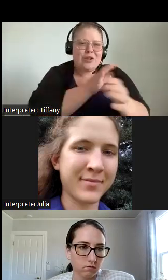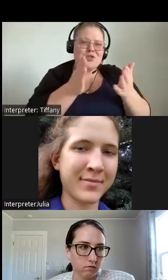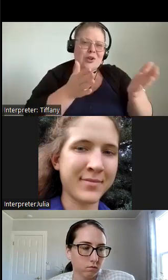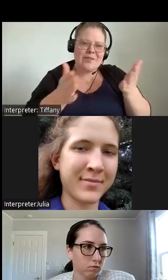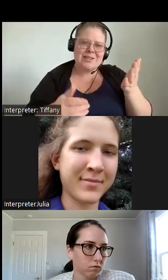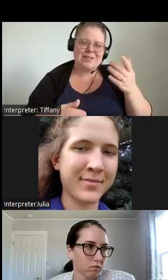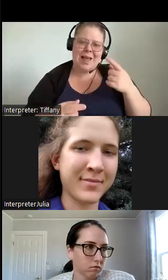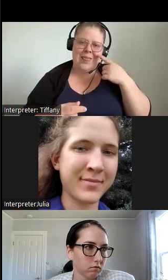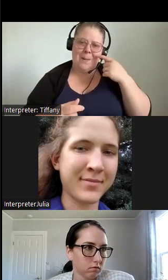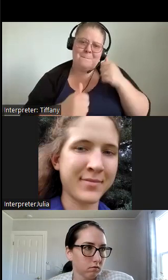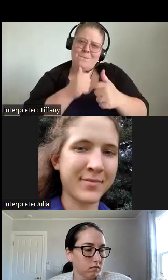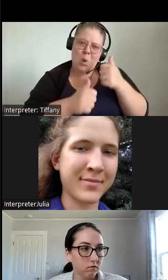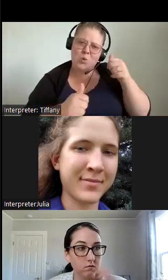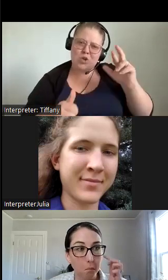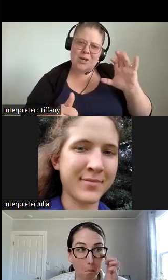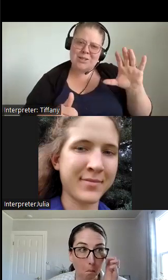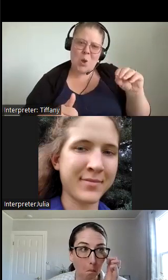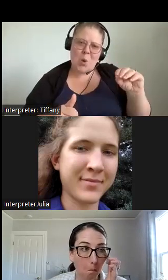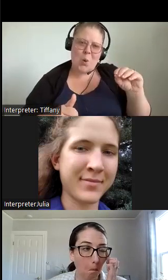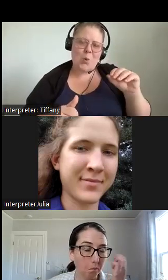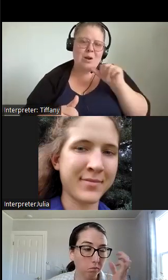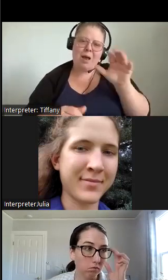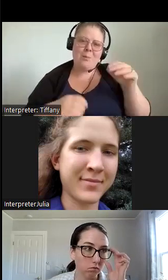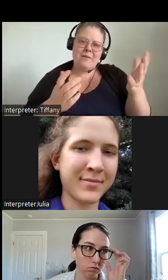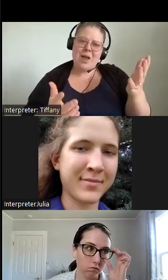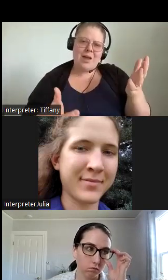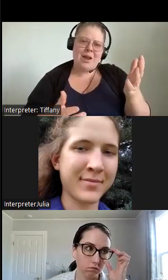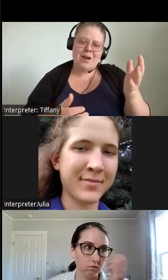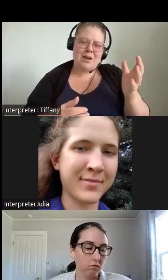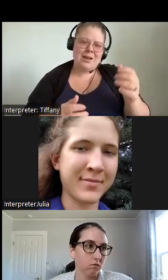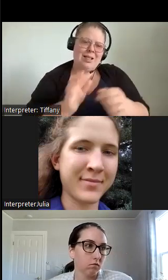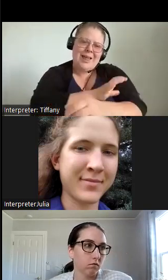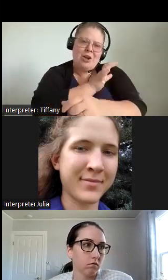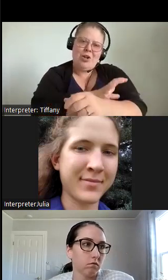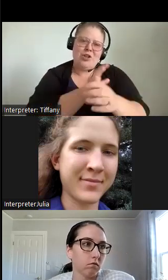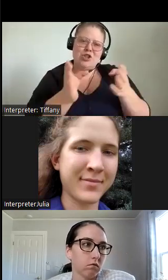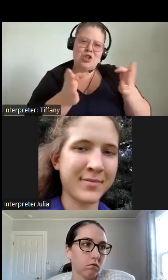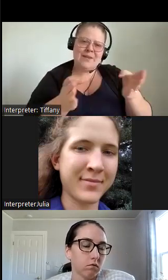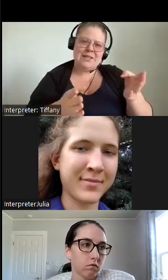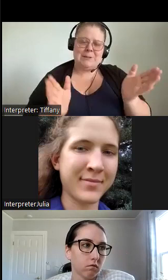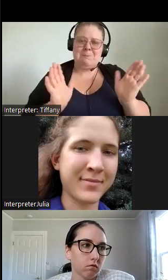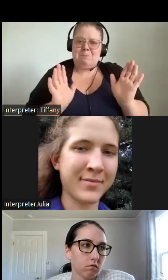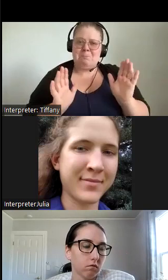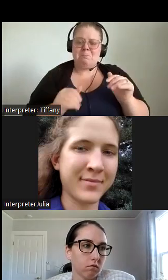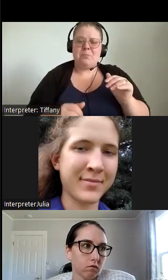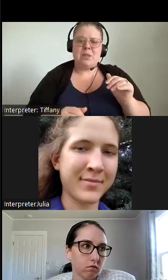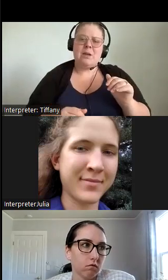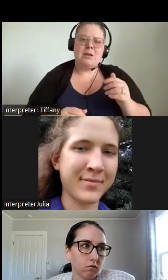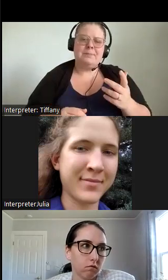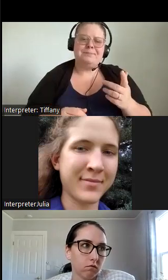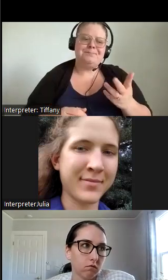most RCOs are probably not providing a clinical level of service, or at least as kind of that RCO